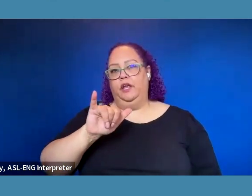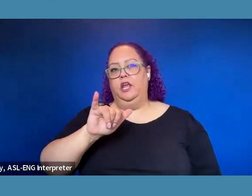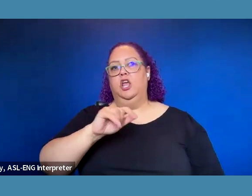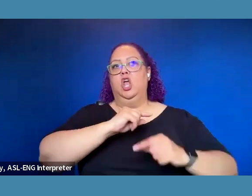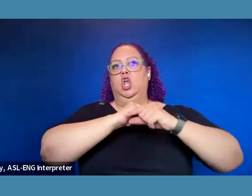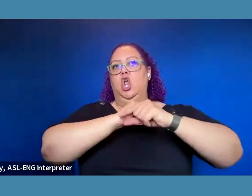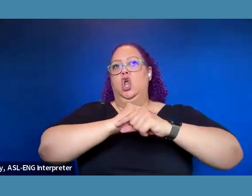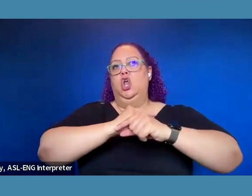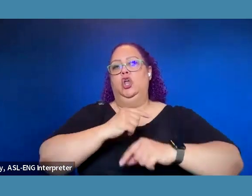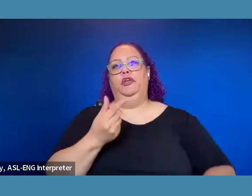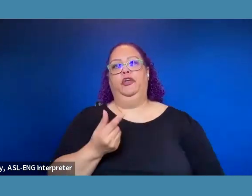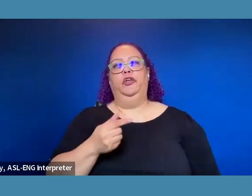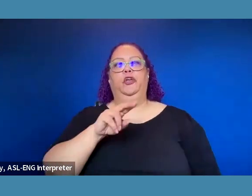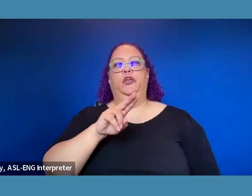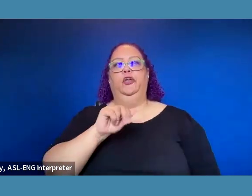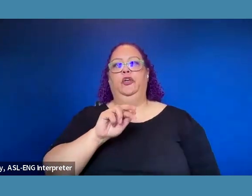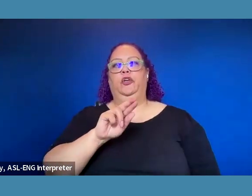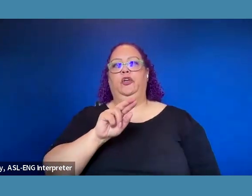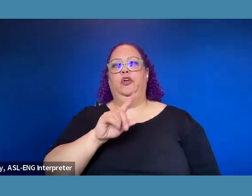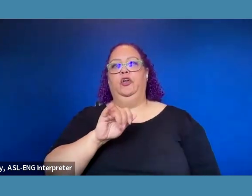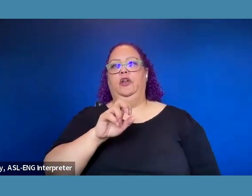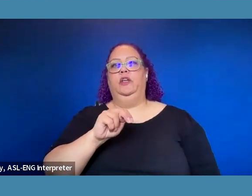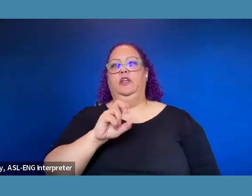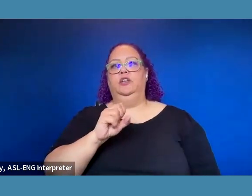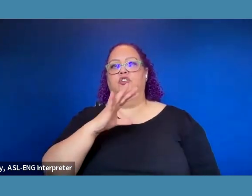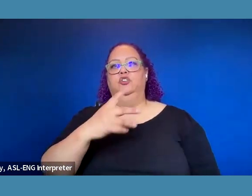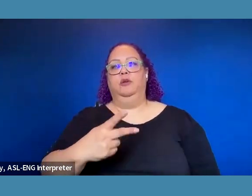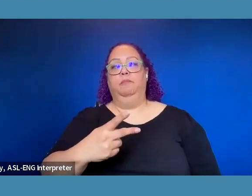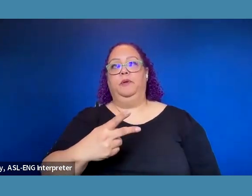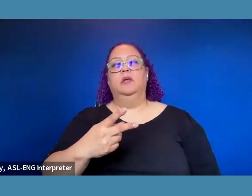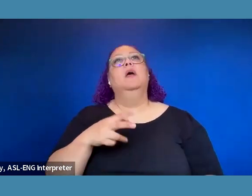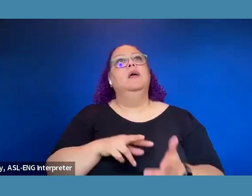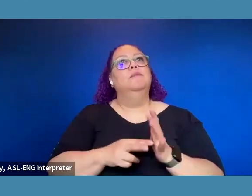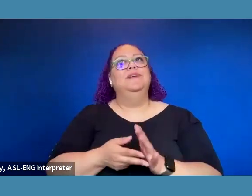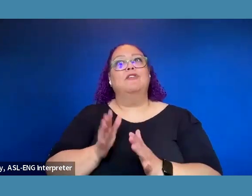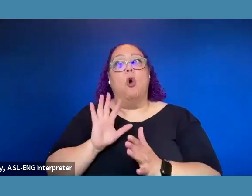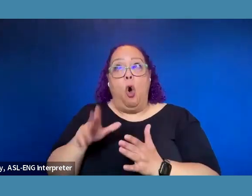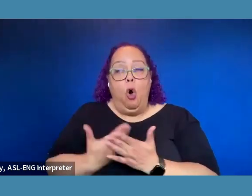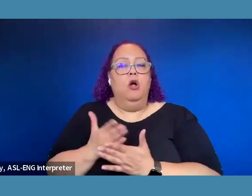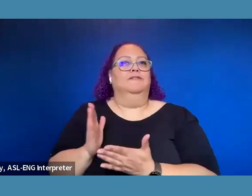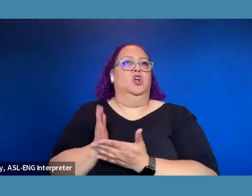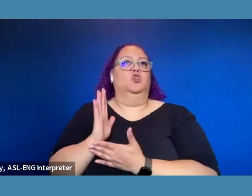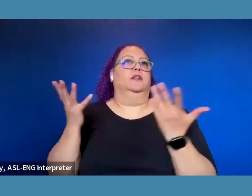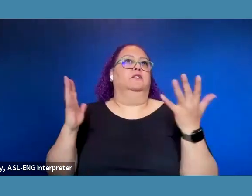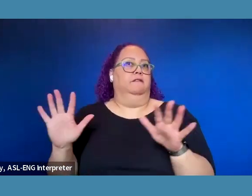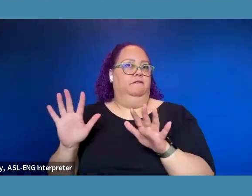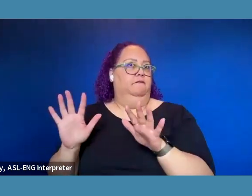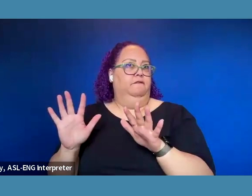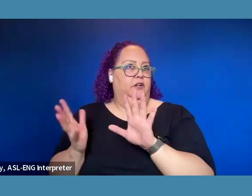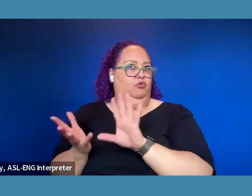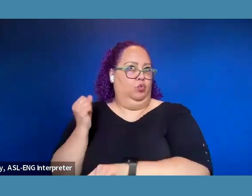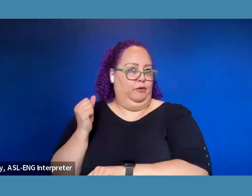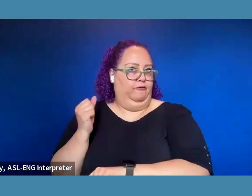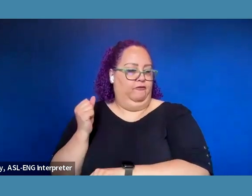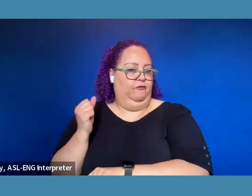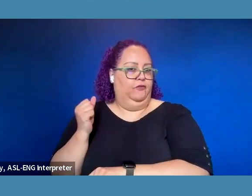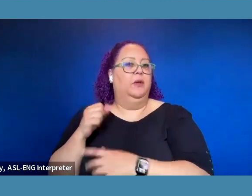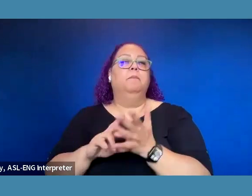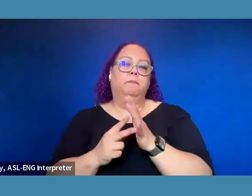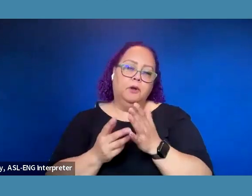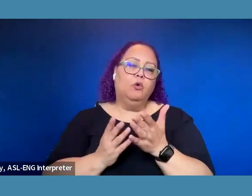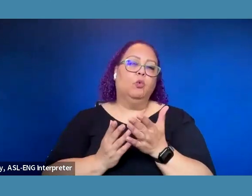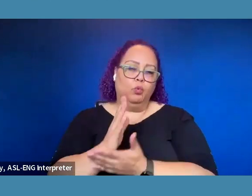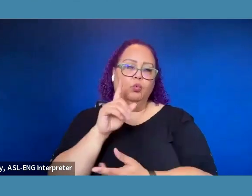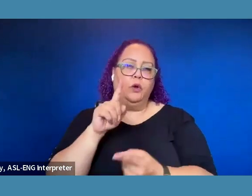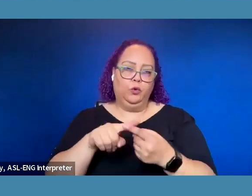a person's every right that a person has been removed, and so the right to vote would also have been removed.